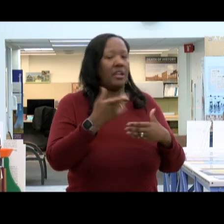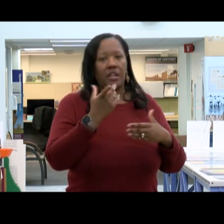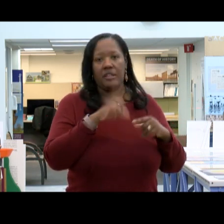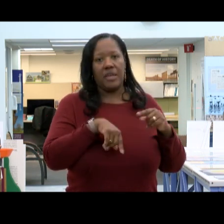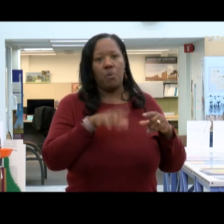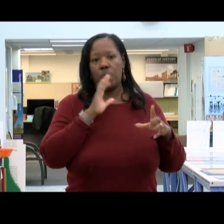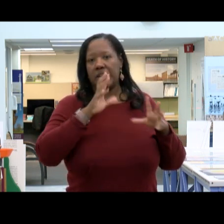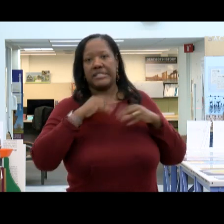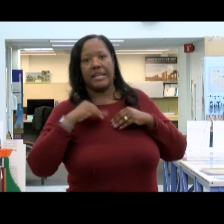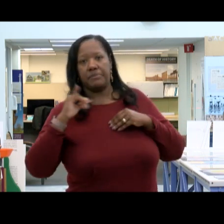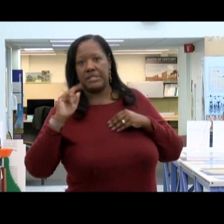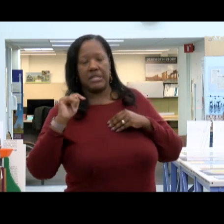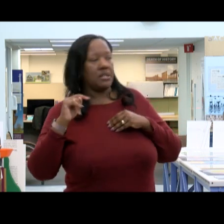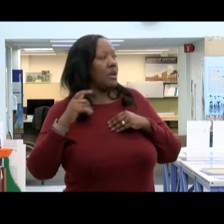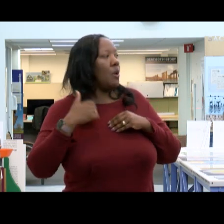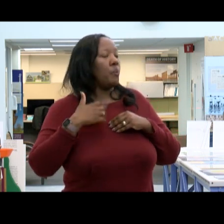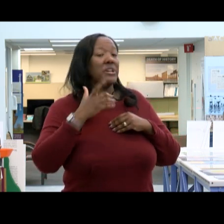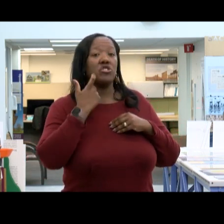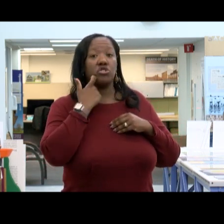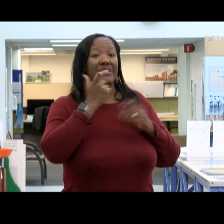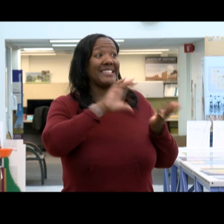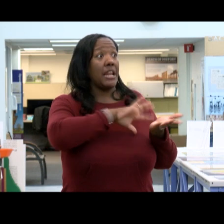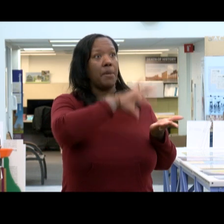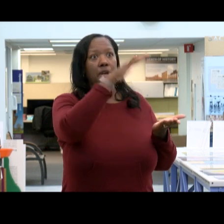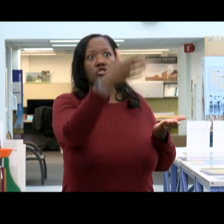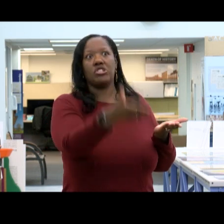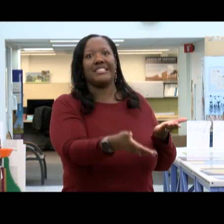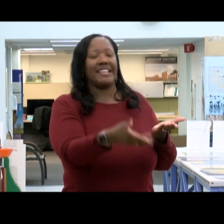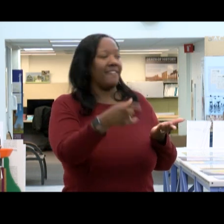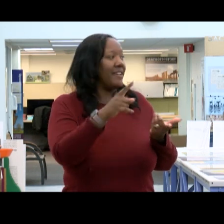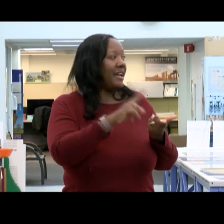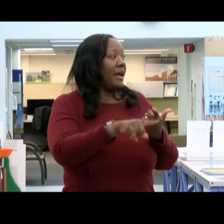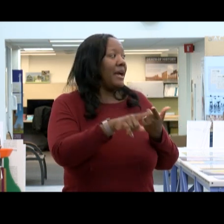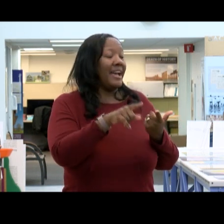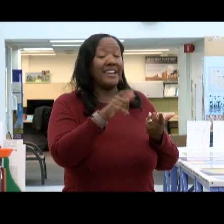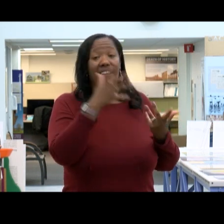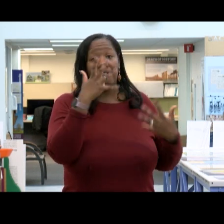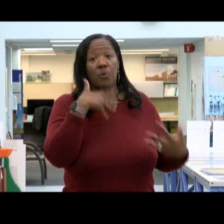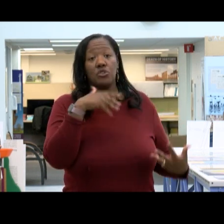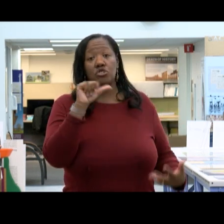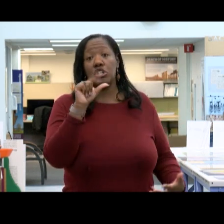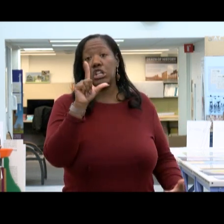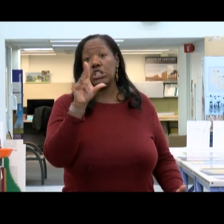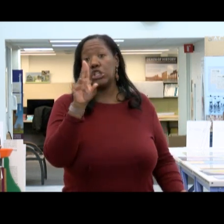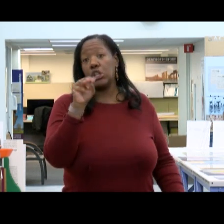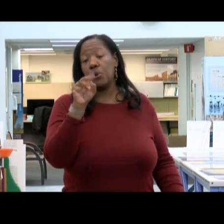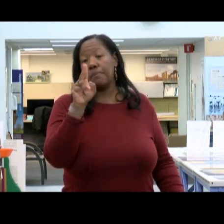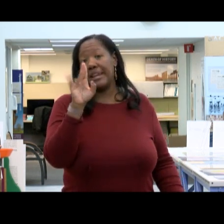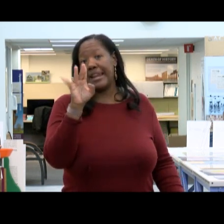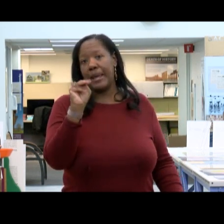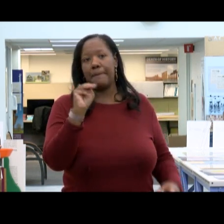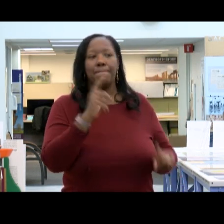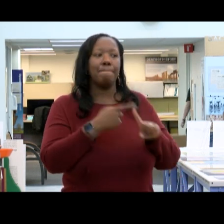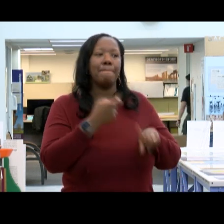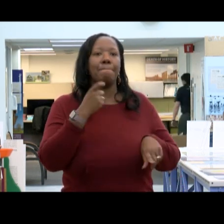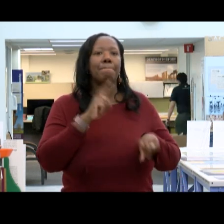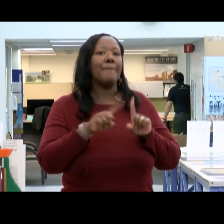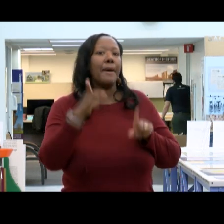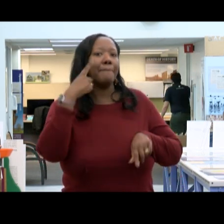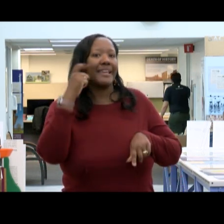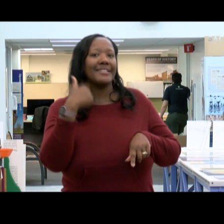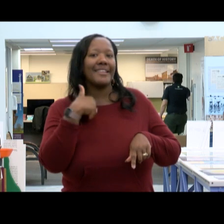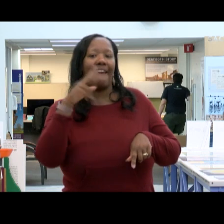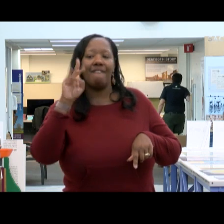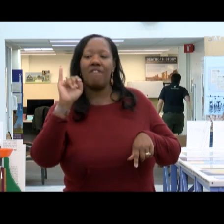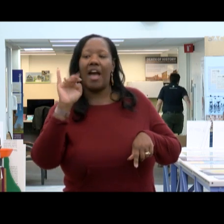just had to get rid of a whole lot of stuff, and unfortunately, and it's aluminum, but you can't get it recycled, so it ends up being. So